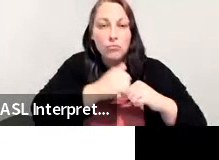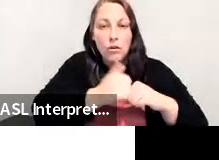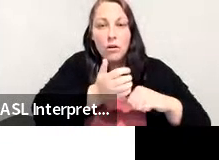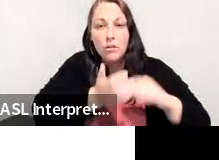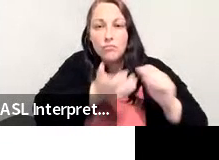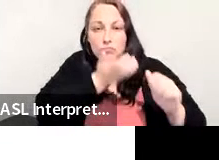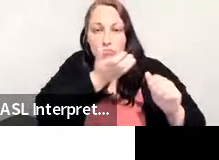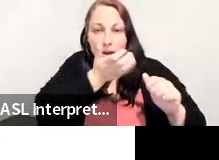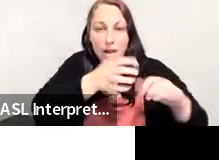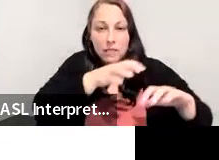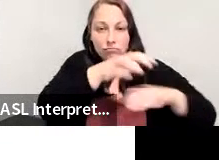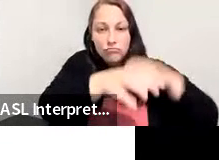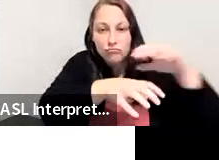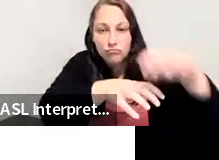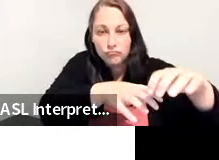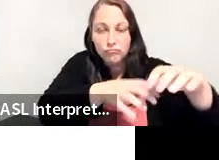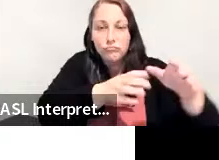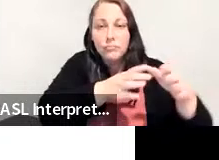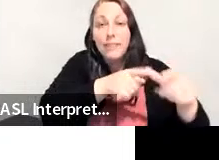in fun ways.